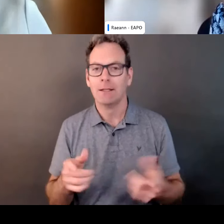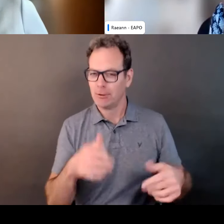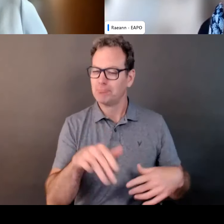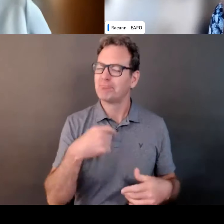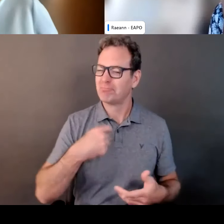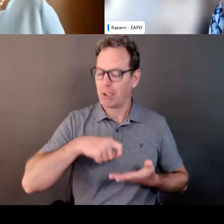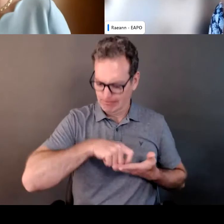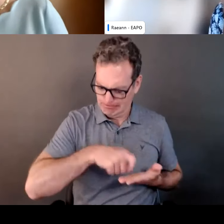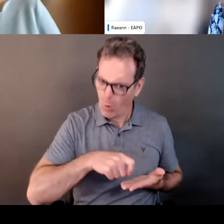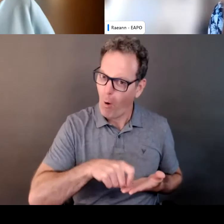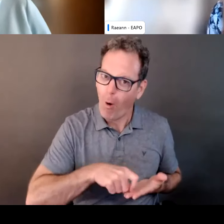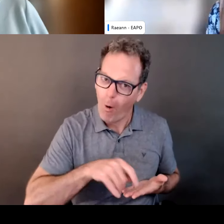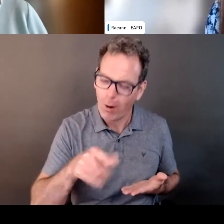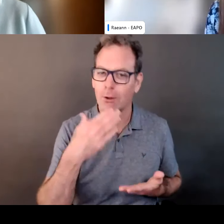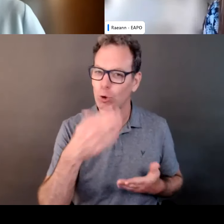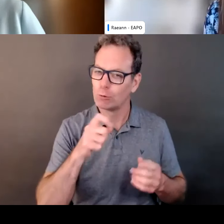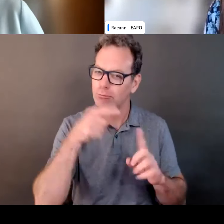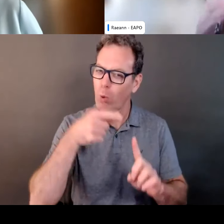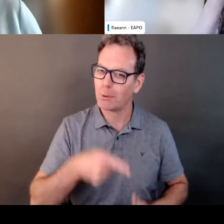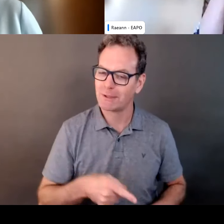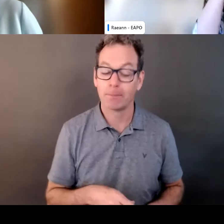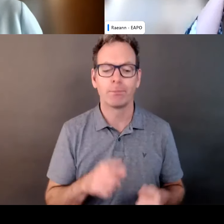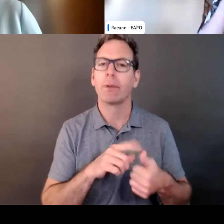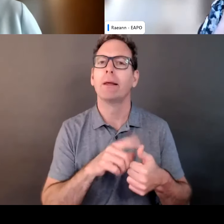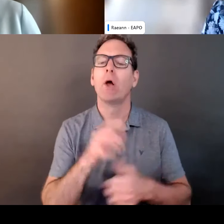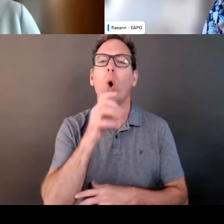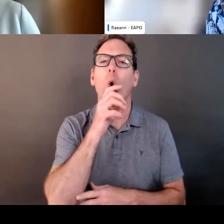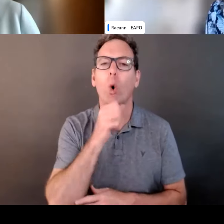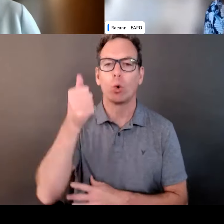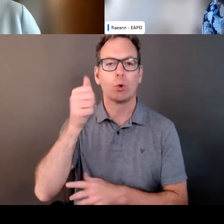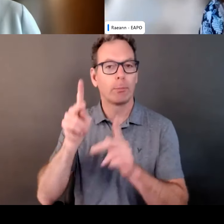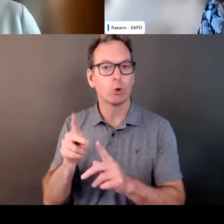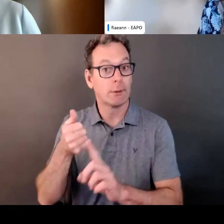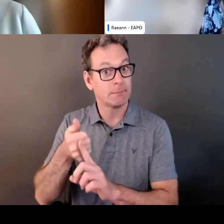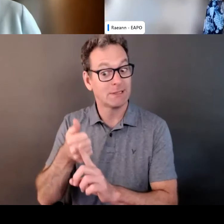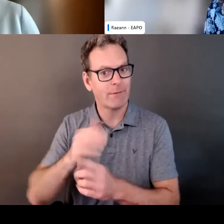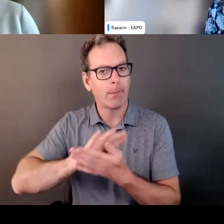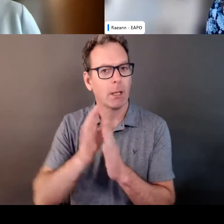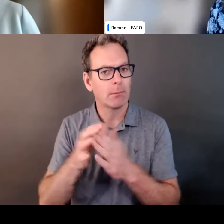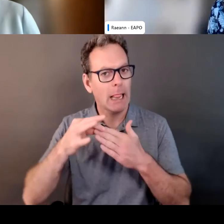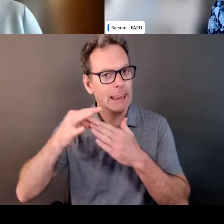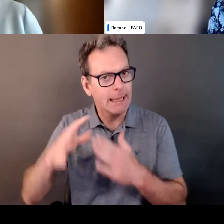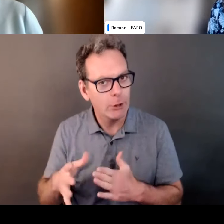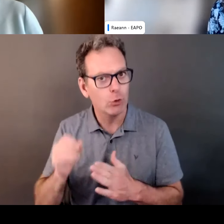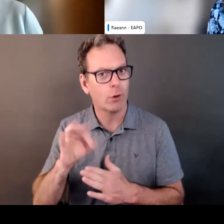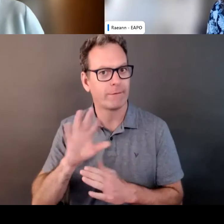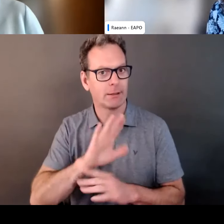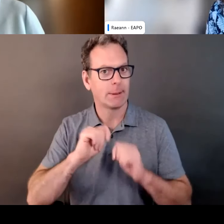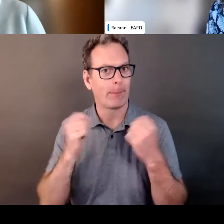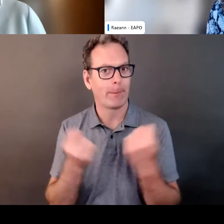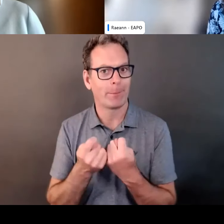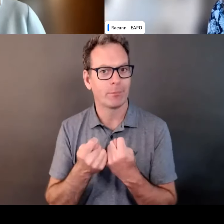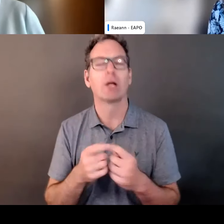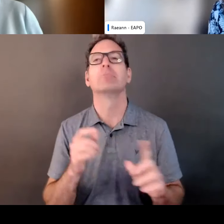comment about the older person being the leader in the team. And I think sometimes we do often forget about that when we become into